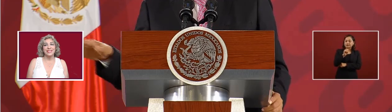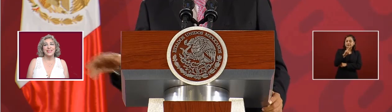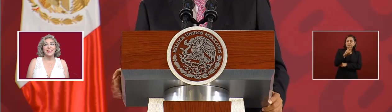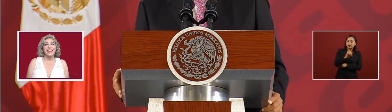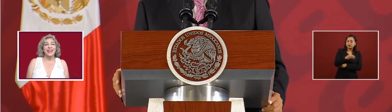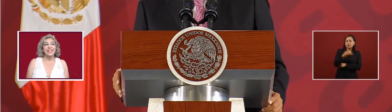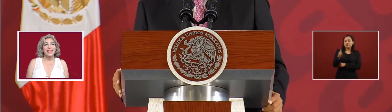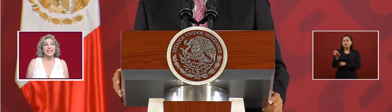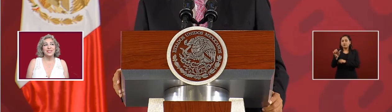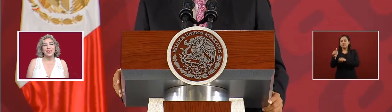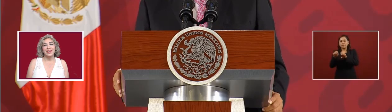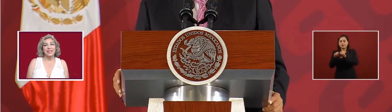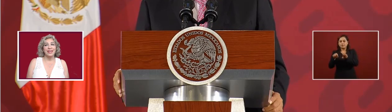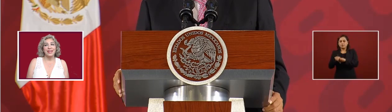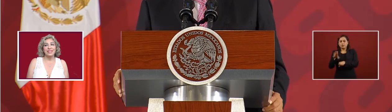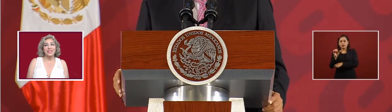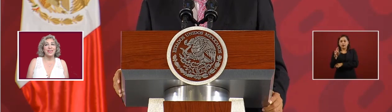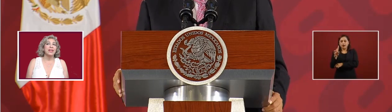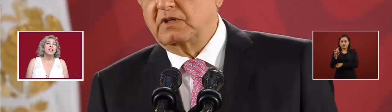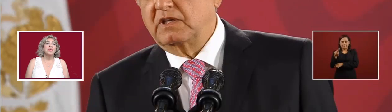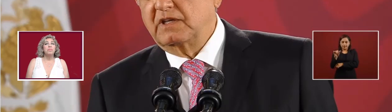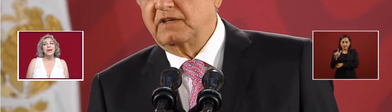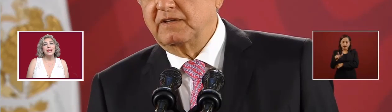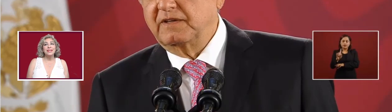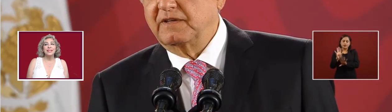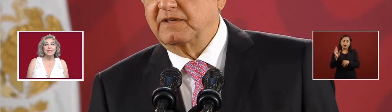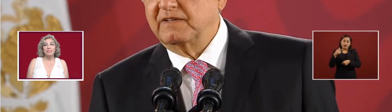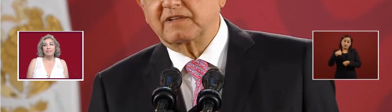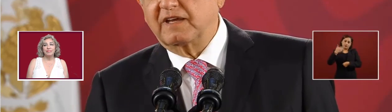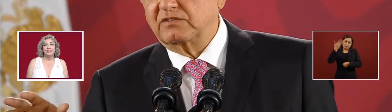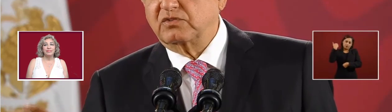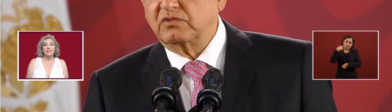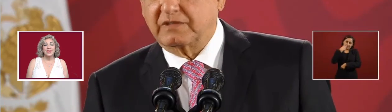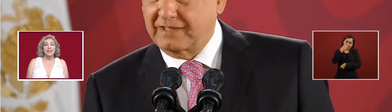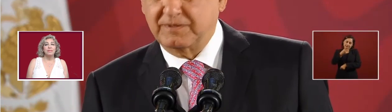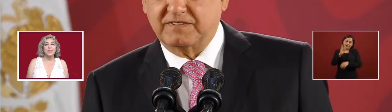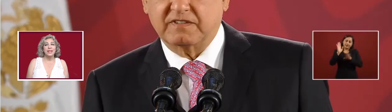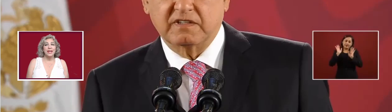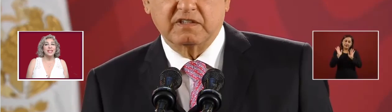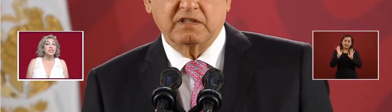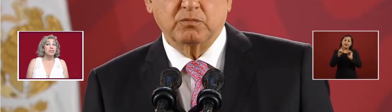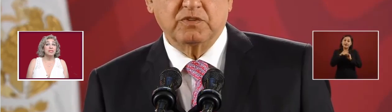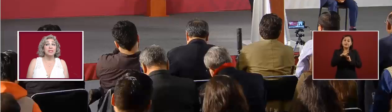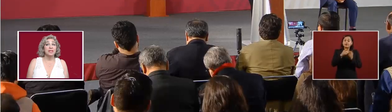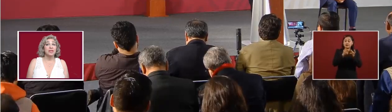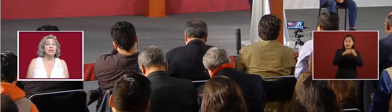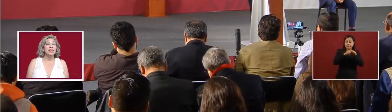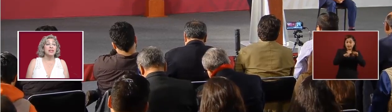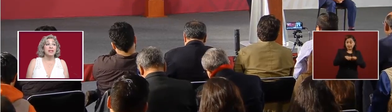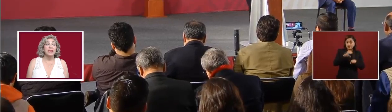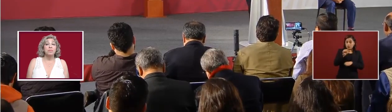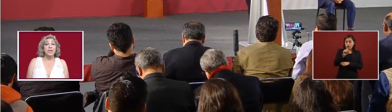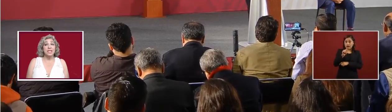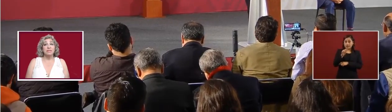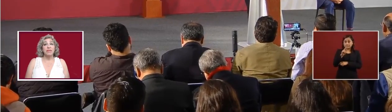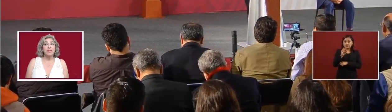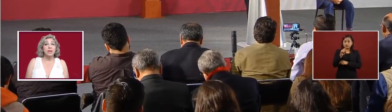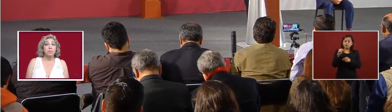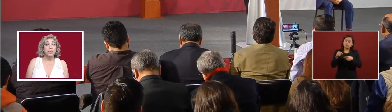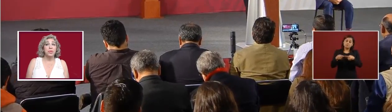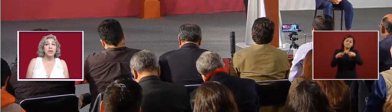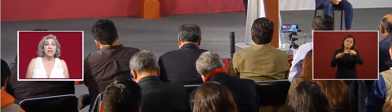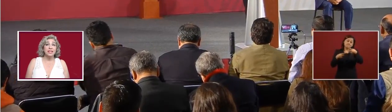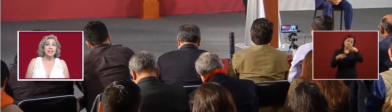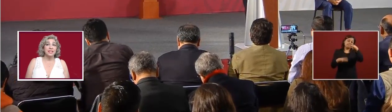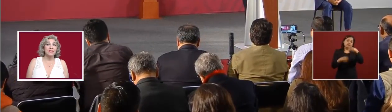Cardinals. And that's where I was wrong. But, but Astros is good. But it's very